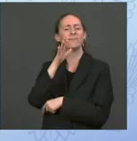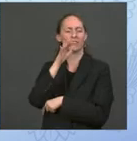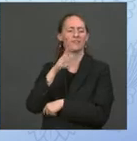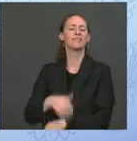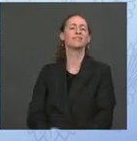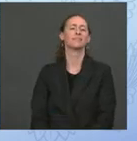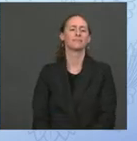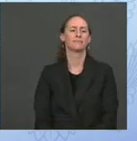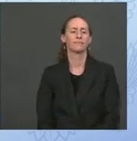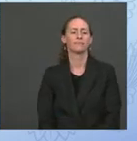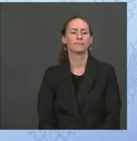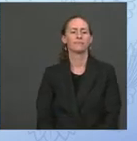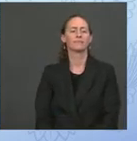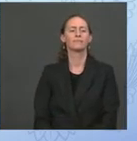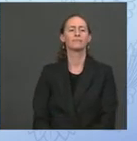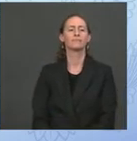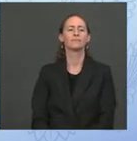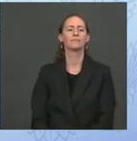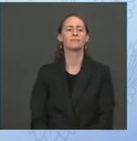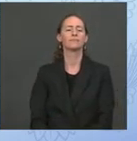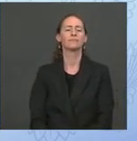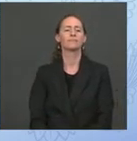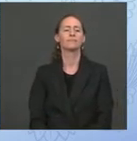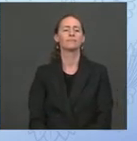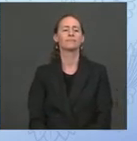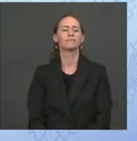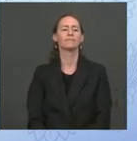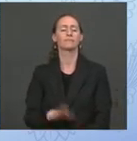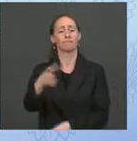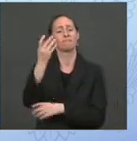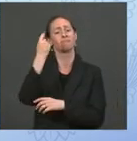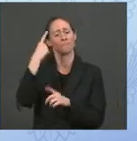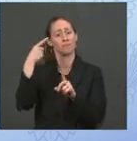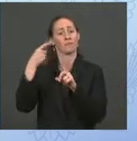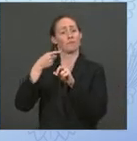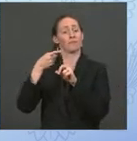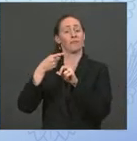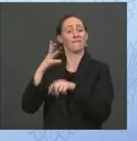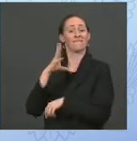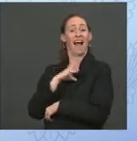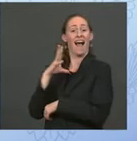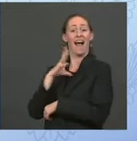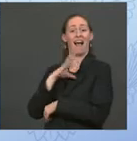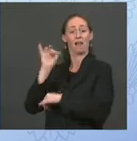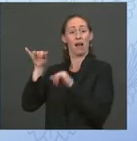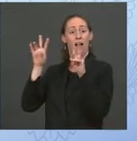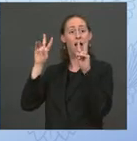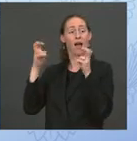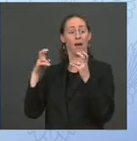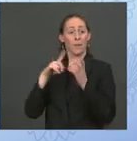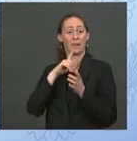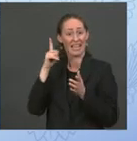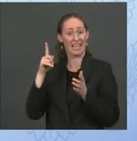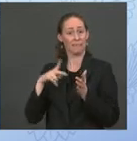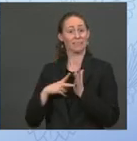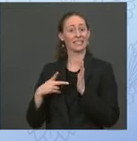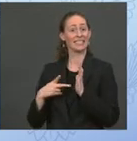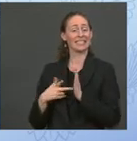Understanding that the words, "I'm fine," often means everything is wrong.